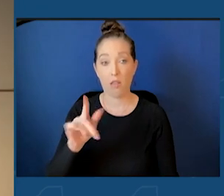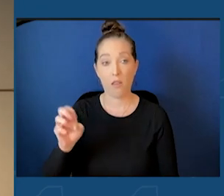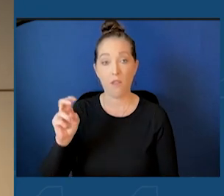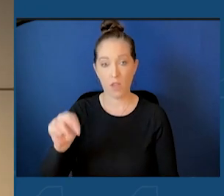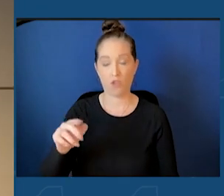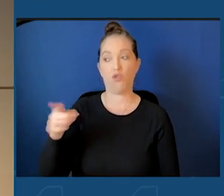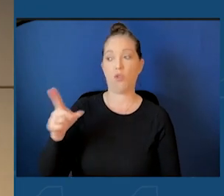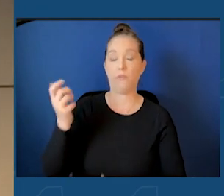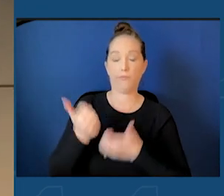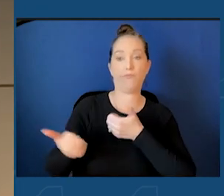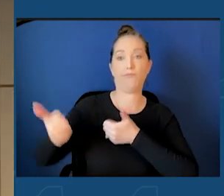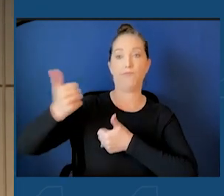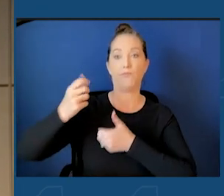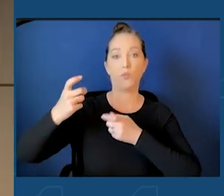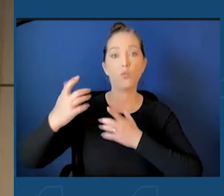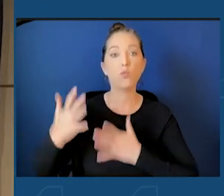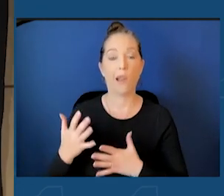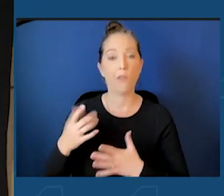and she is